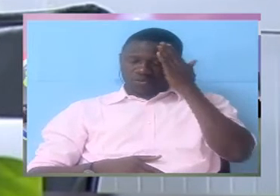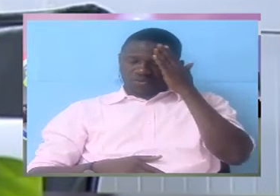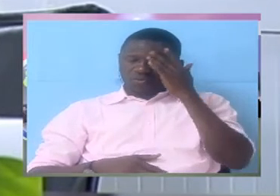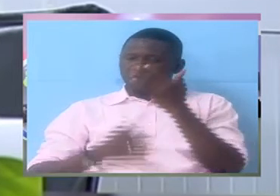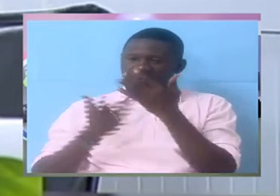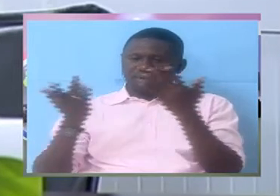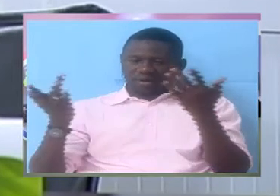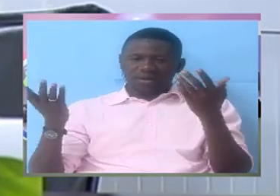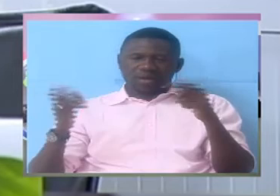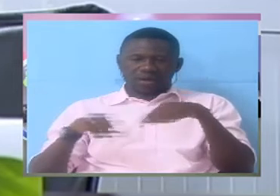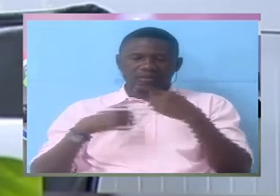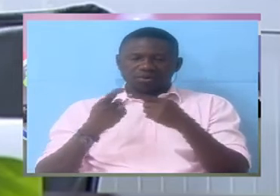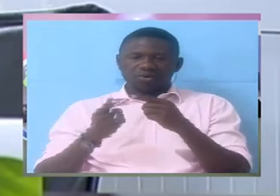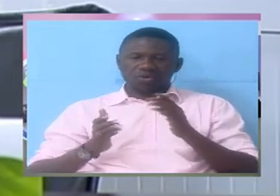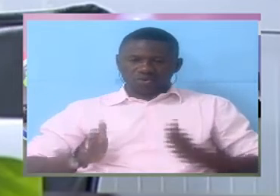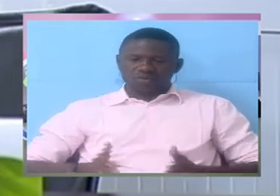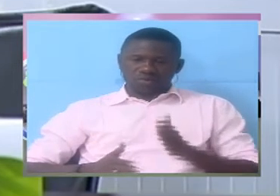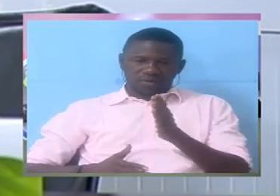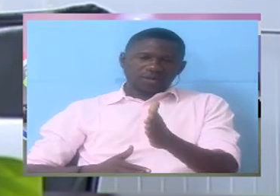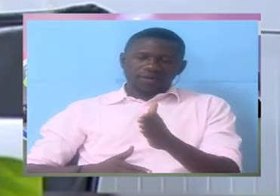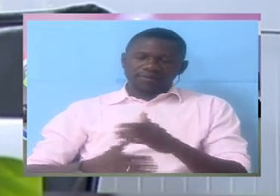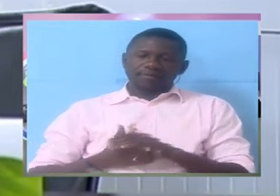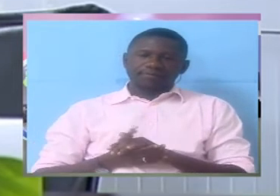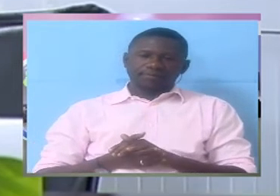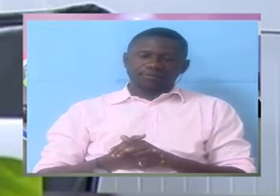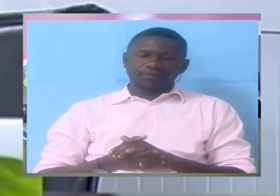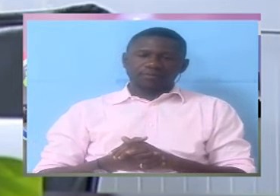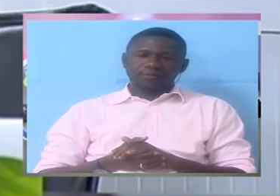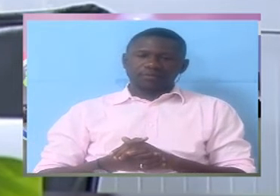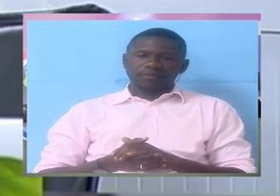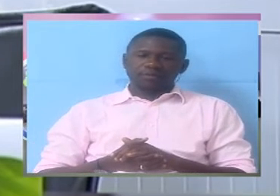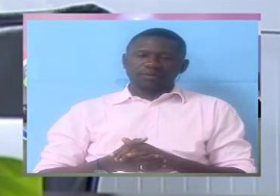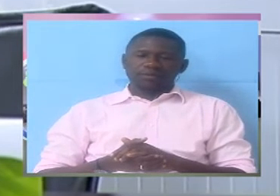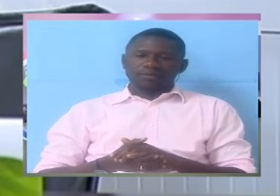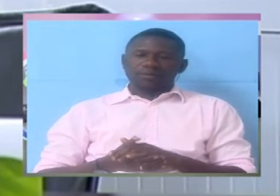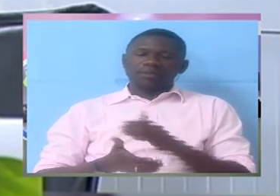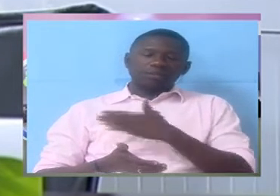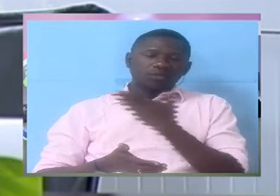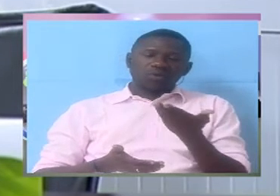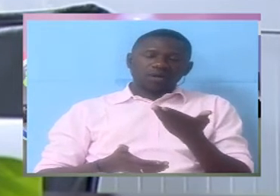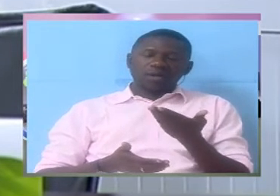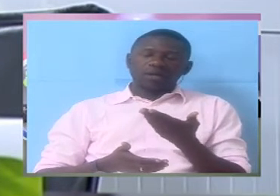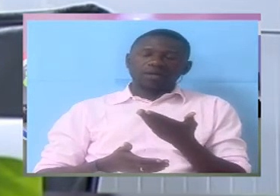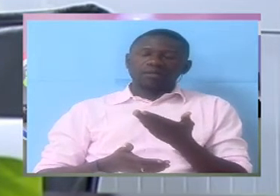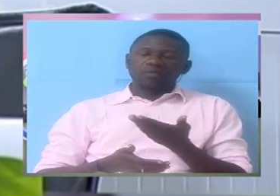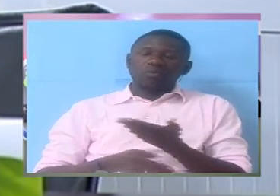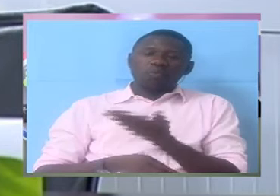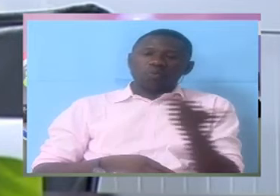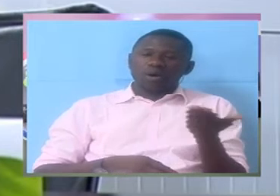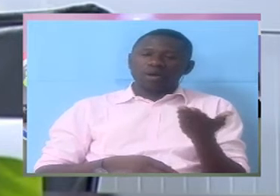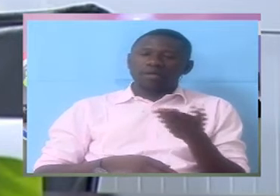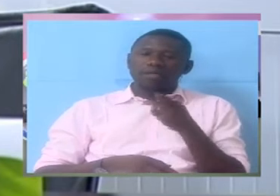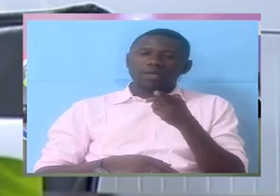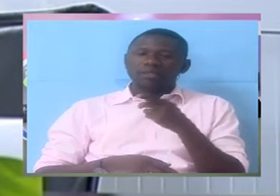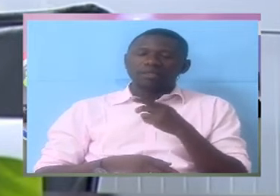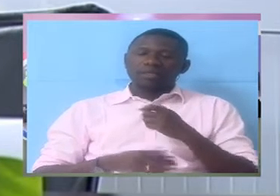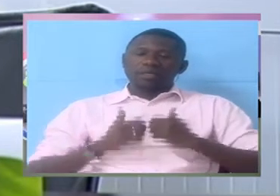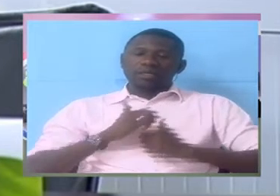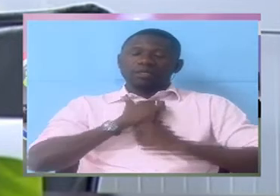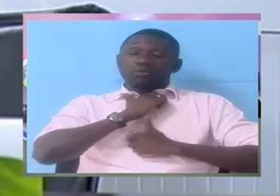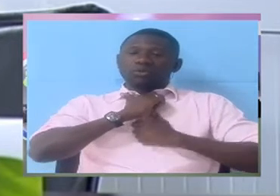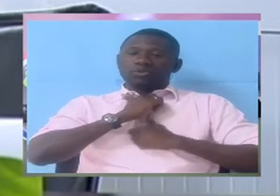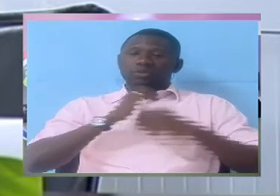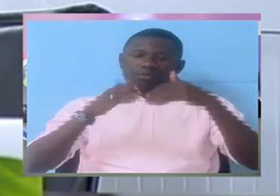that. Nakujamale long akwoto. That is why diplomacy was formed. Walana yeo hadamaya bunda lundi